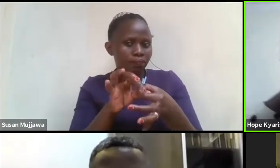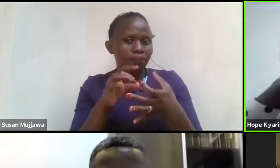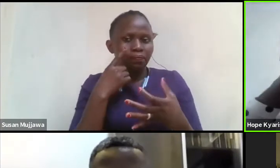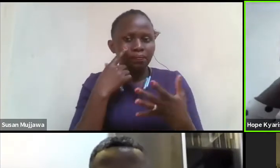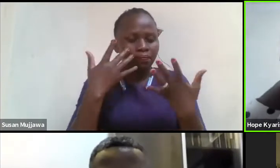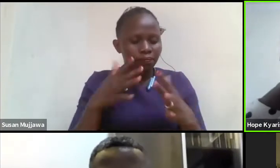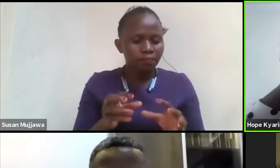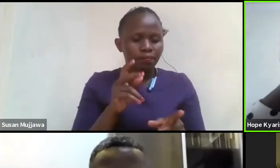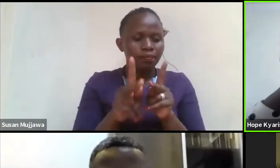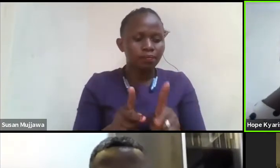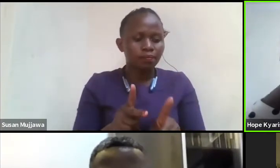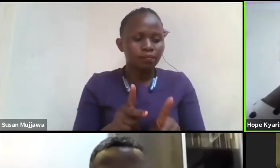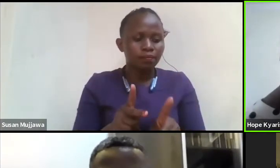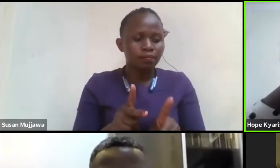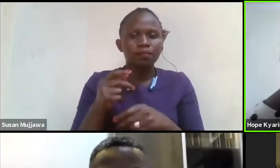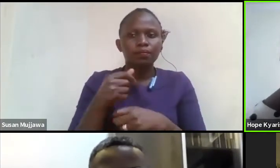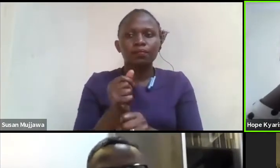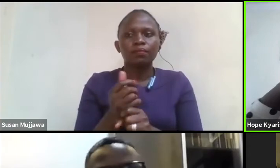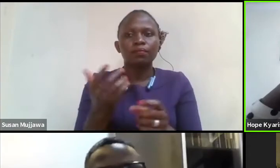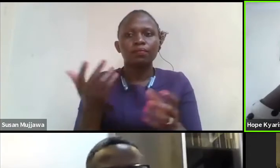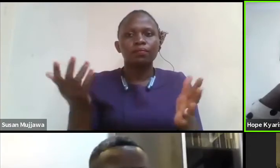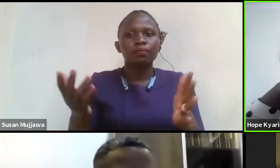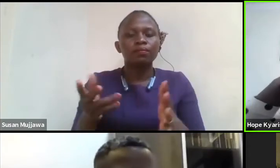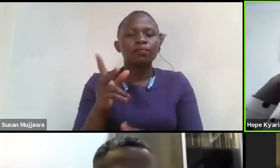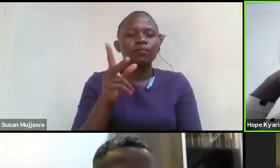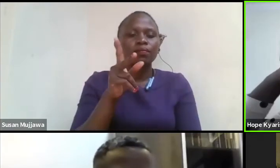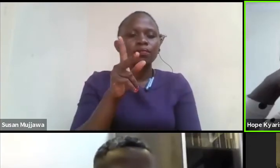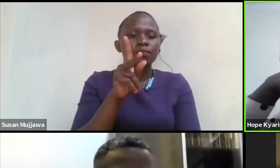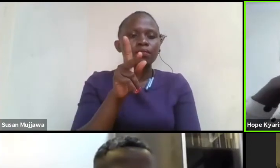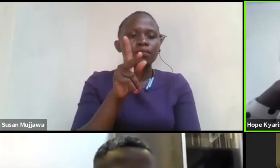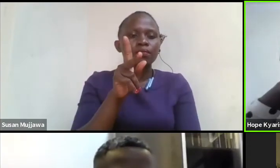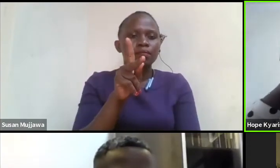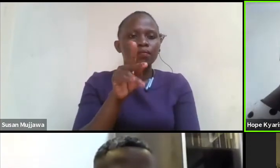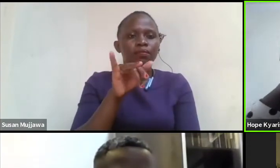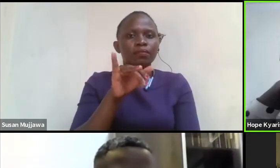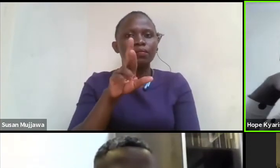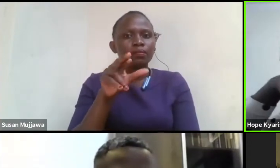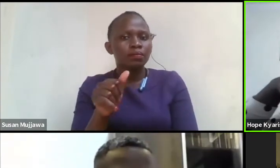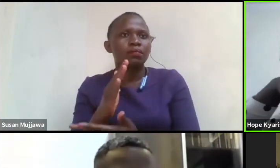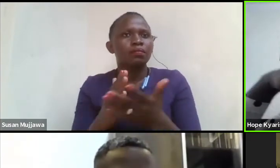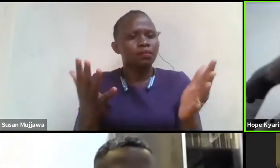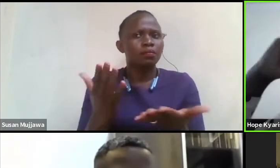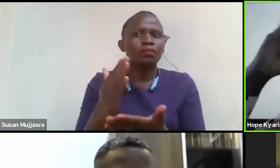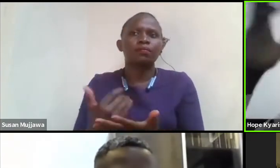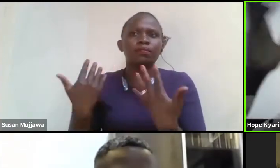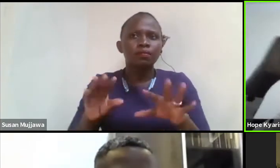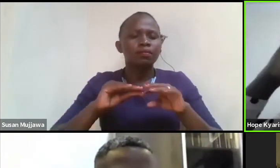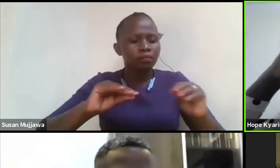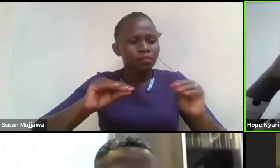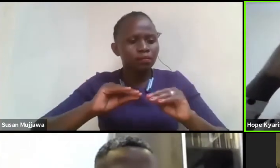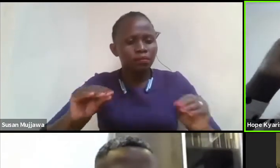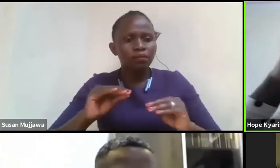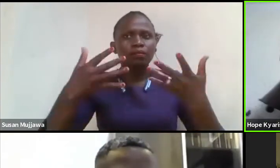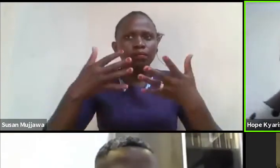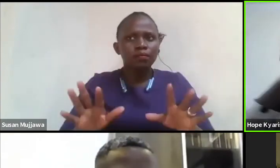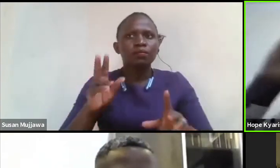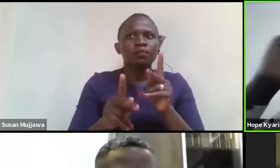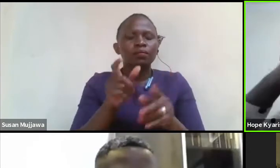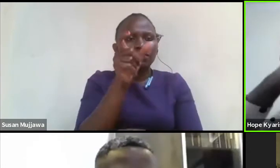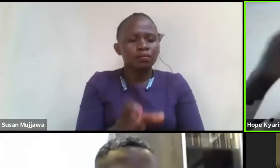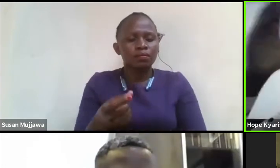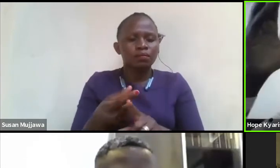is based in Kira, and you find somehow, because now he has been trained and put in touch with someone from Moroto, for instance,